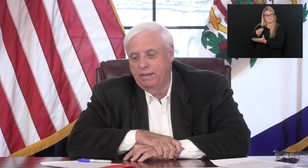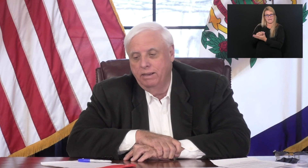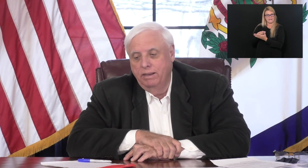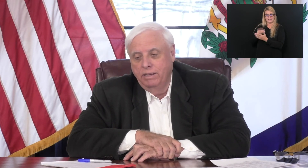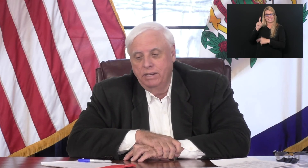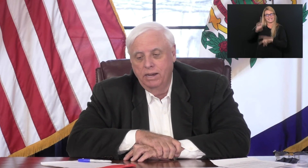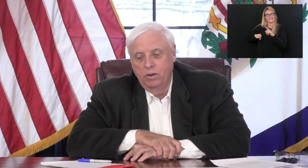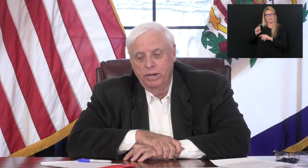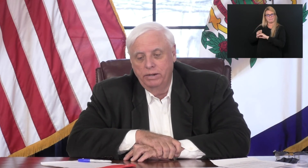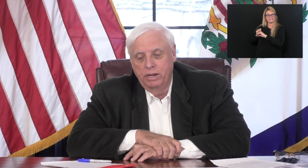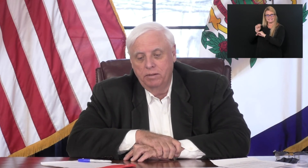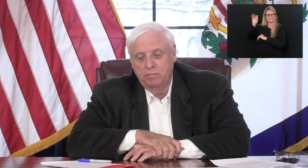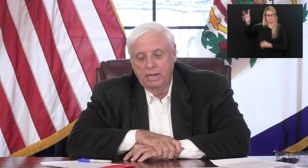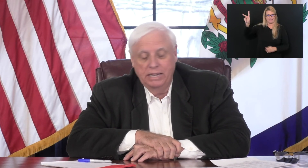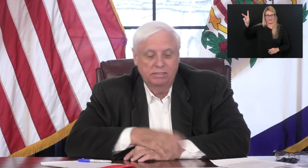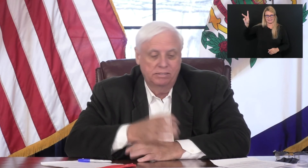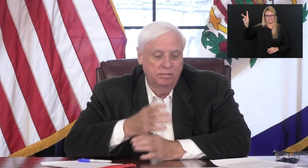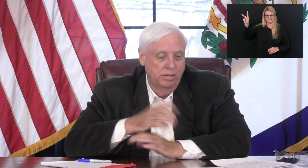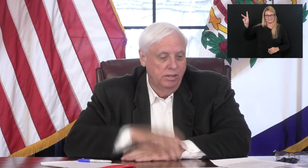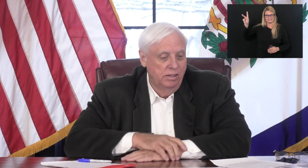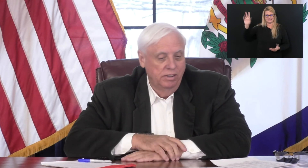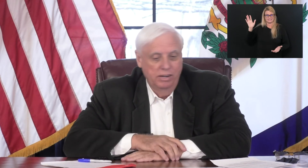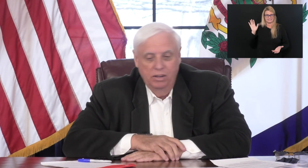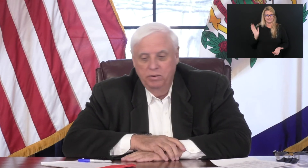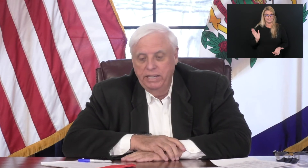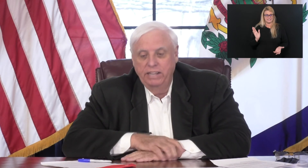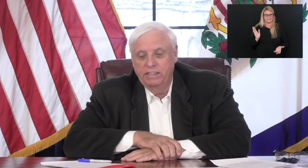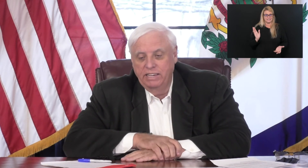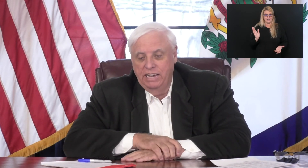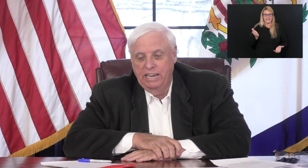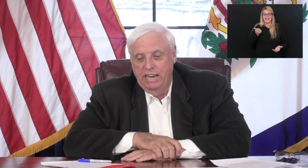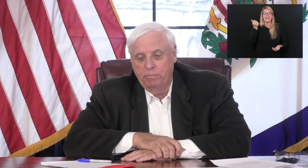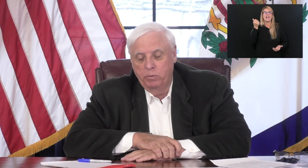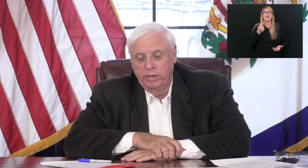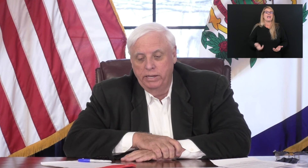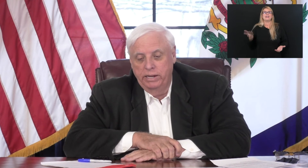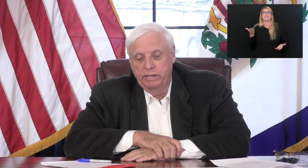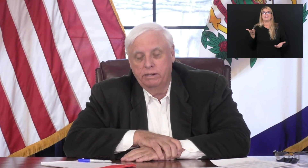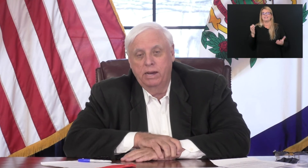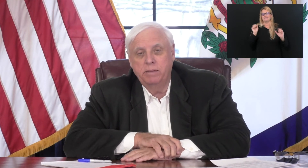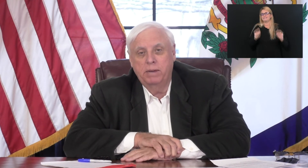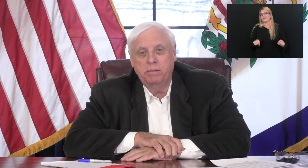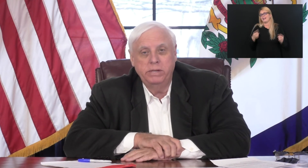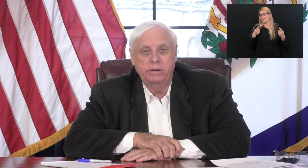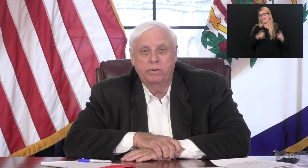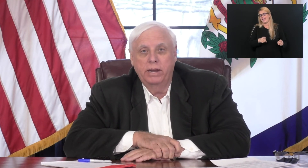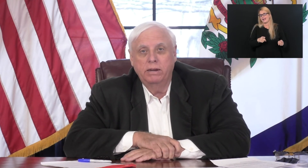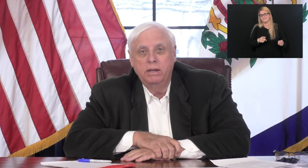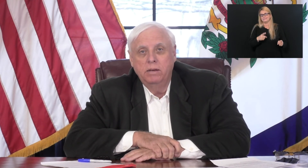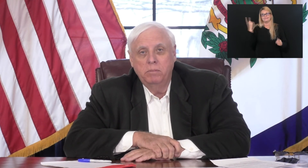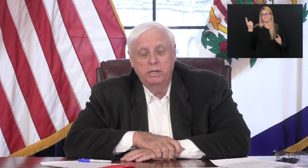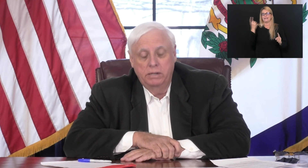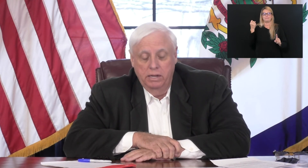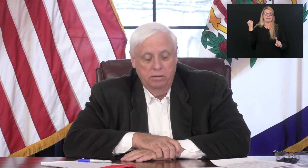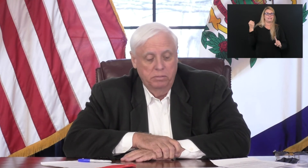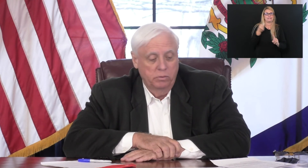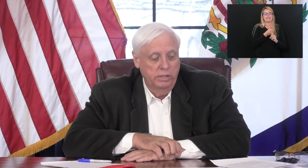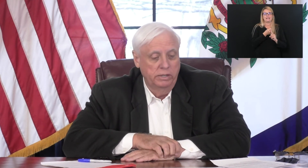back, and I guess, anything can happen. We can get hit tonight by a meteorite,